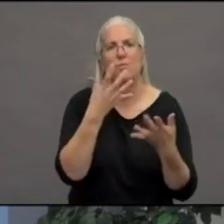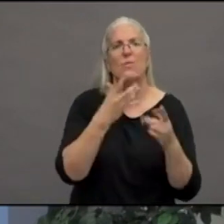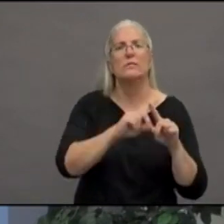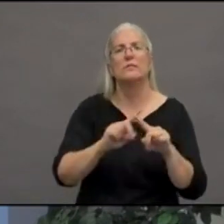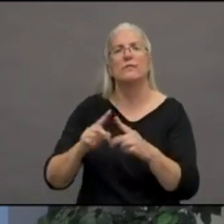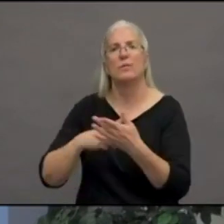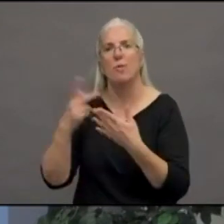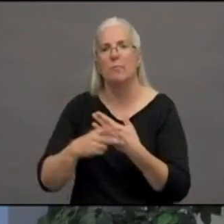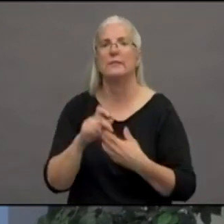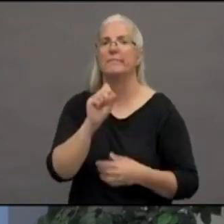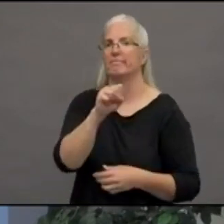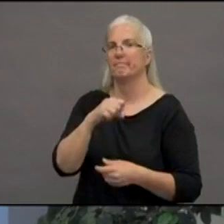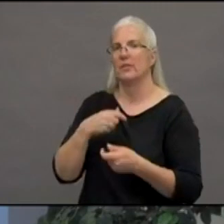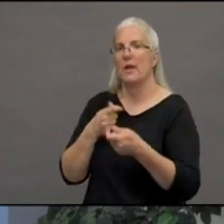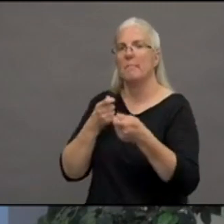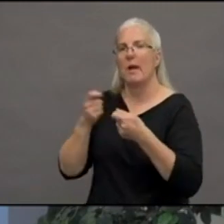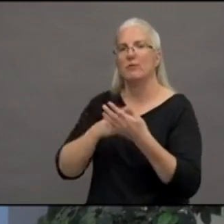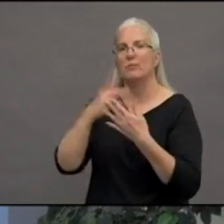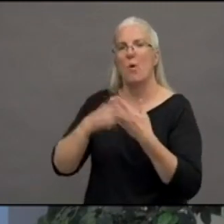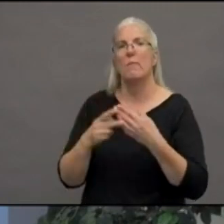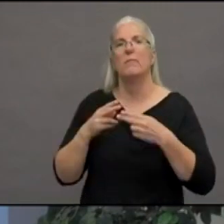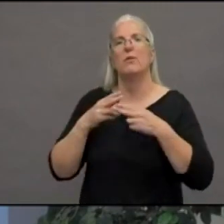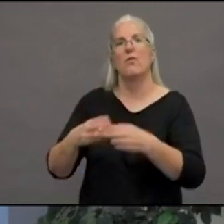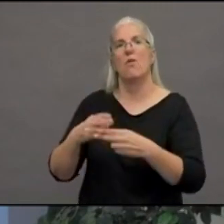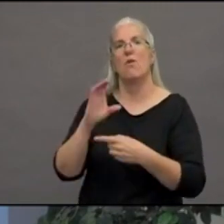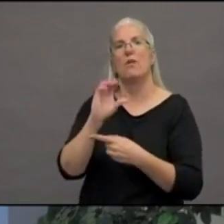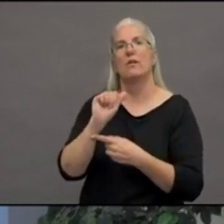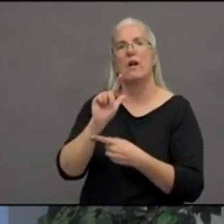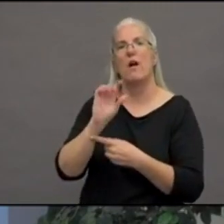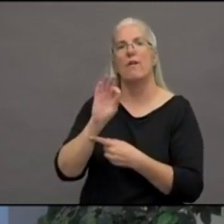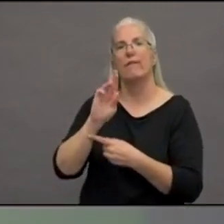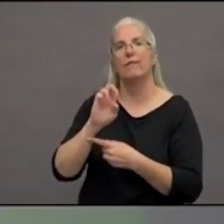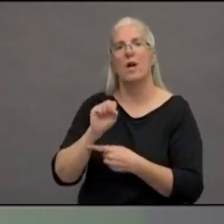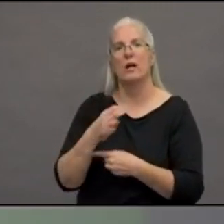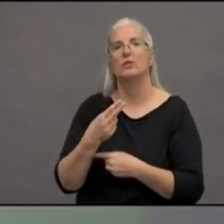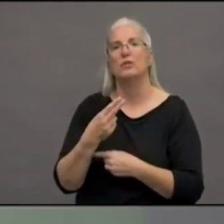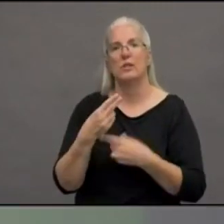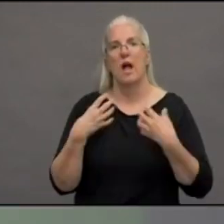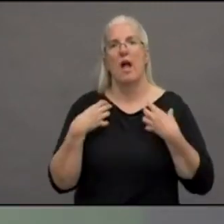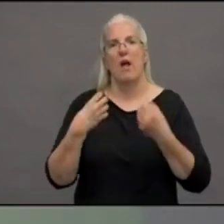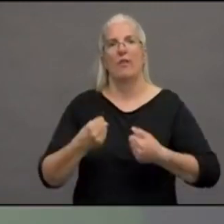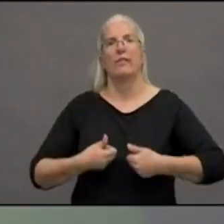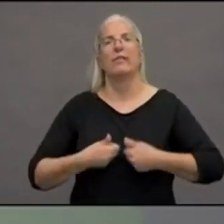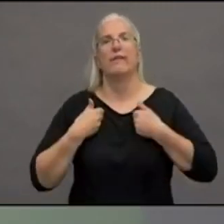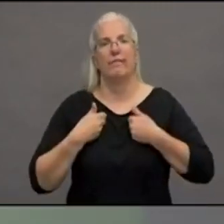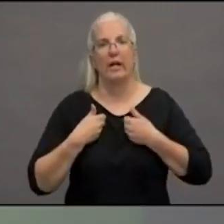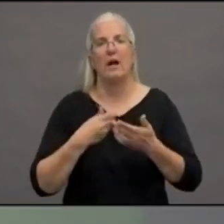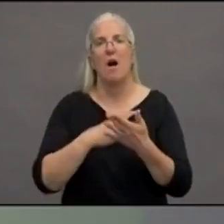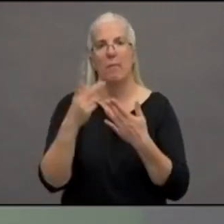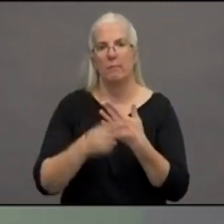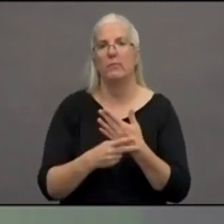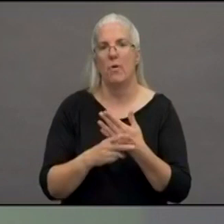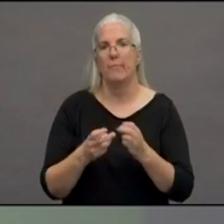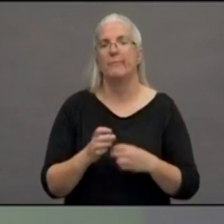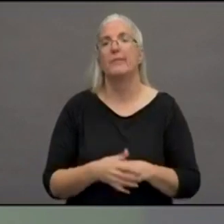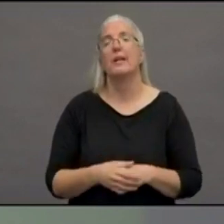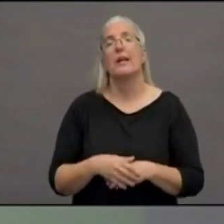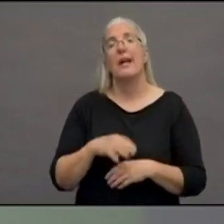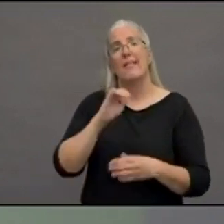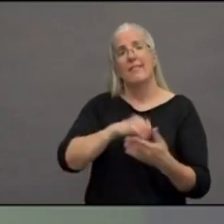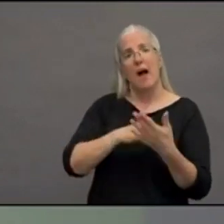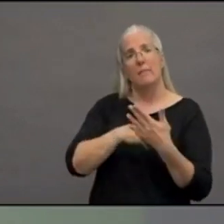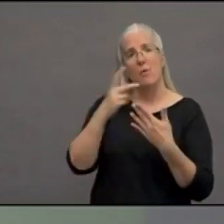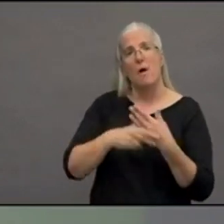the County of Santa Clara is called the CalFresh Healthy Living Program. The purpose of that program is to provide nutrition